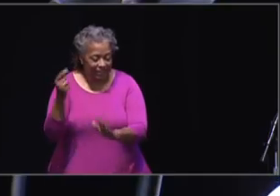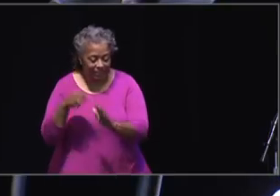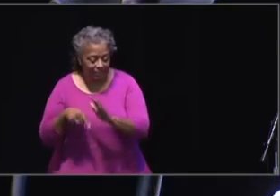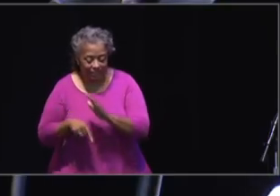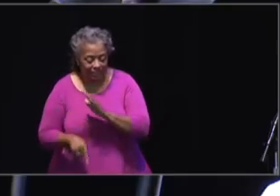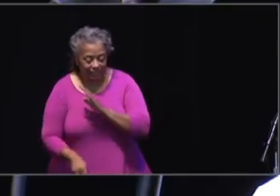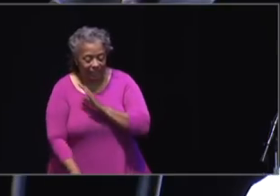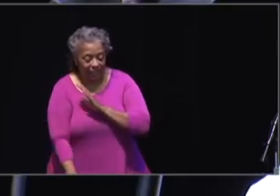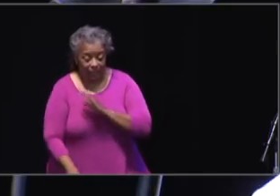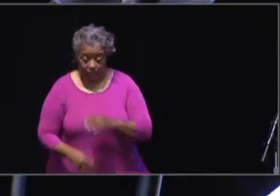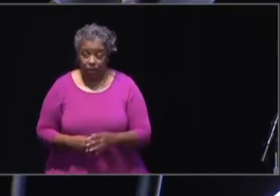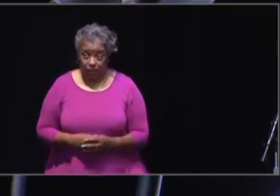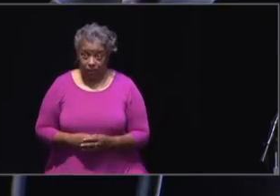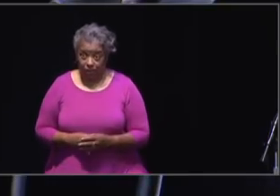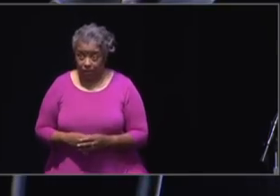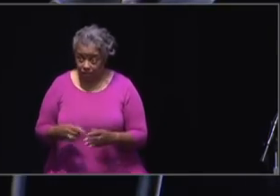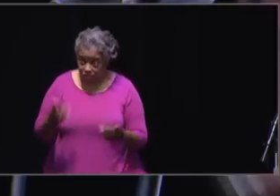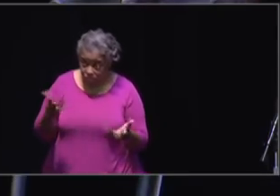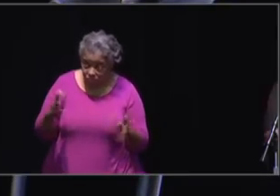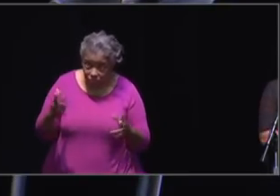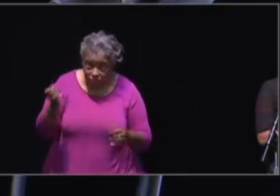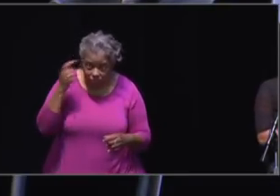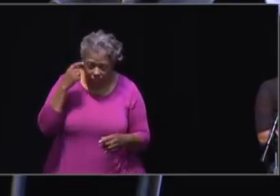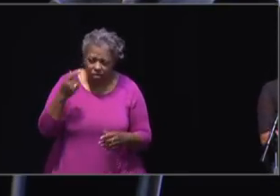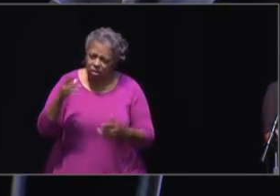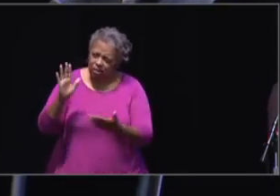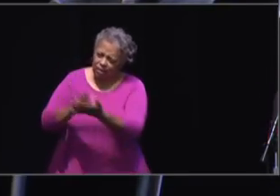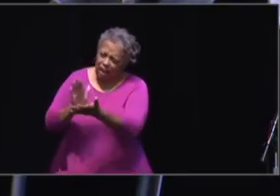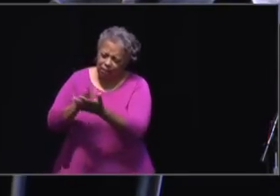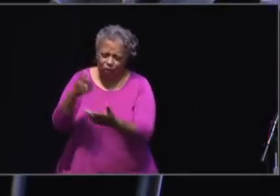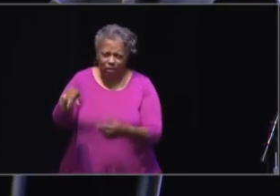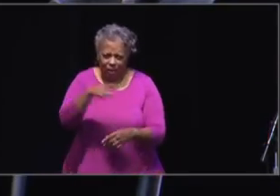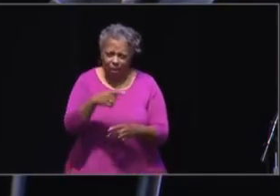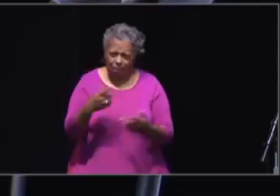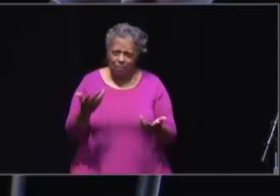sing. Y'all got it? Clap for them.